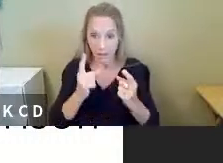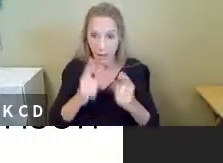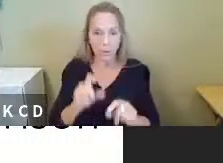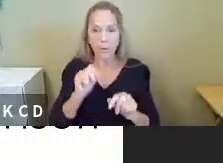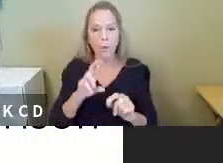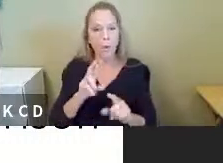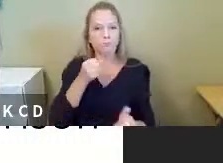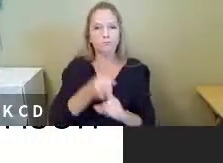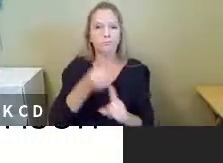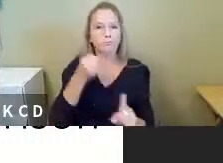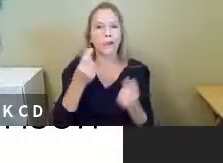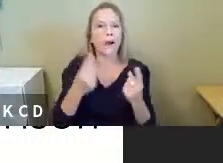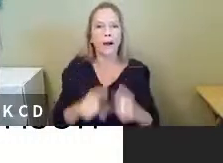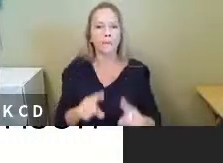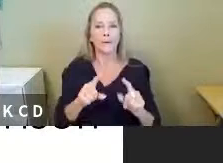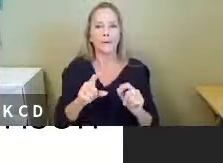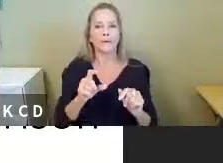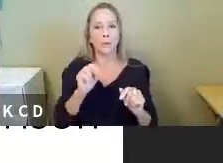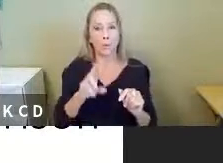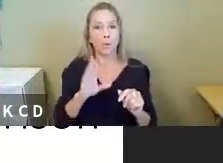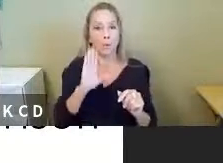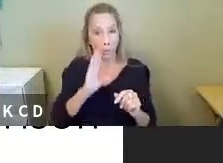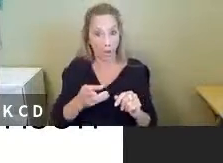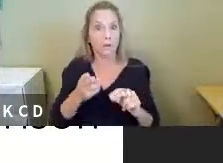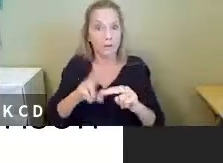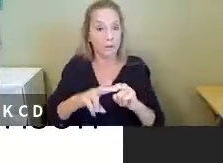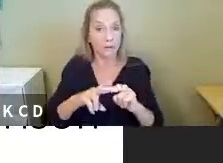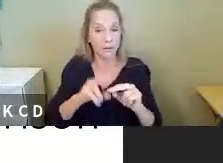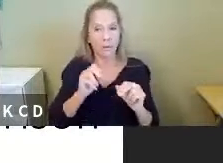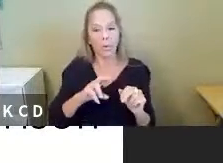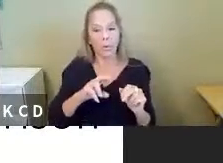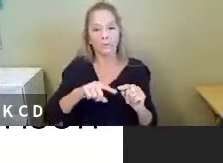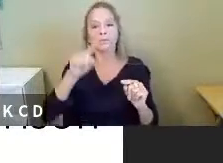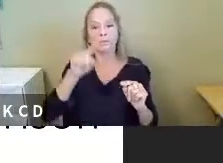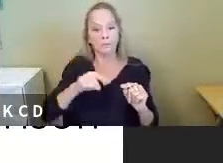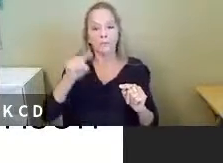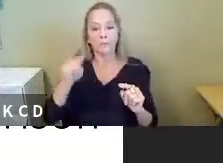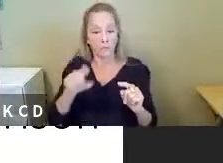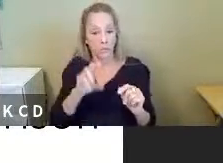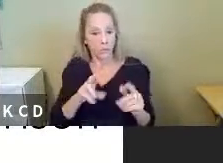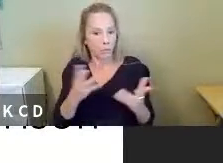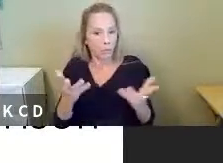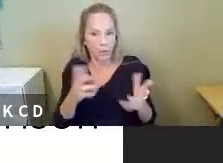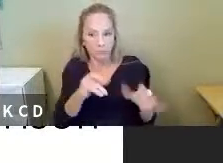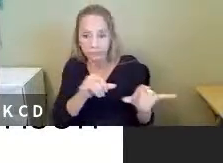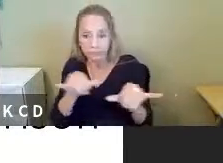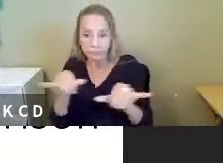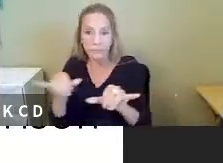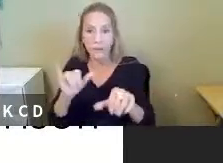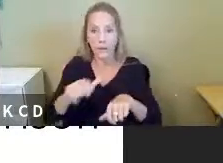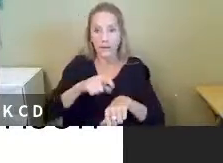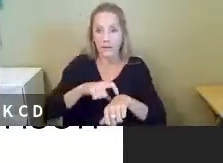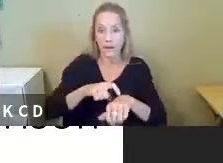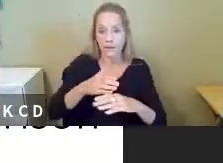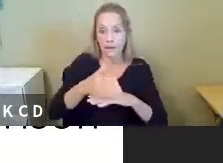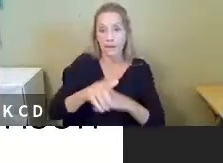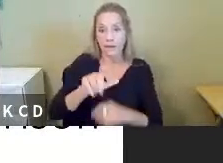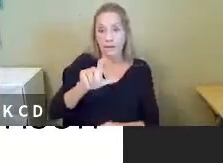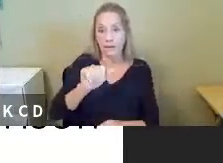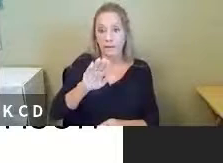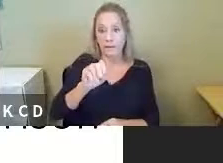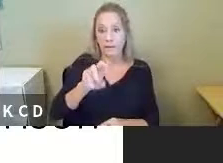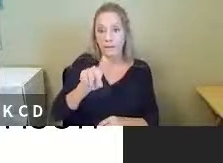fluke, because we have had some up and down, or whether it's anything consistent. The timing after Labor Day, I've decided that you